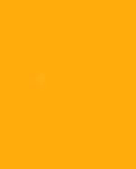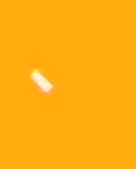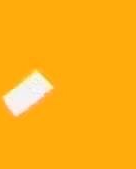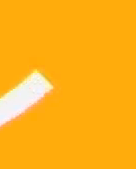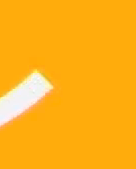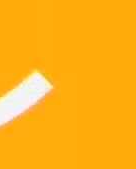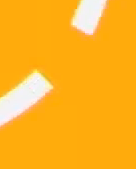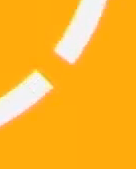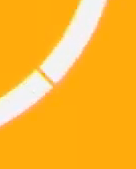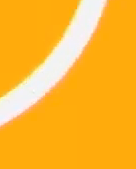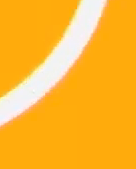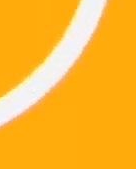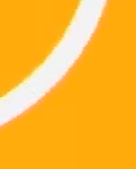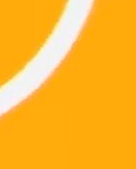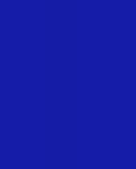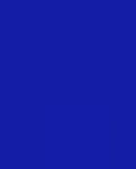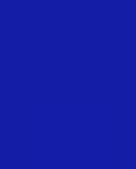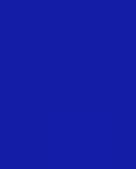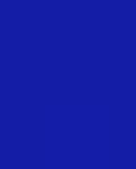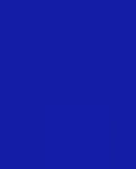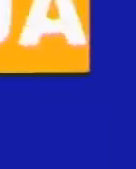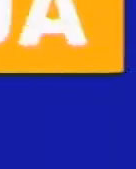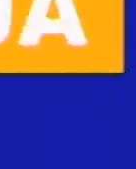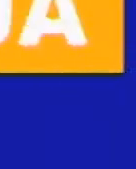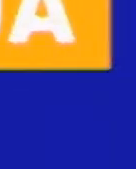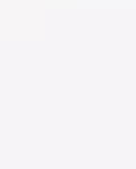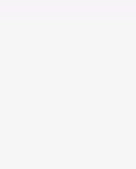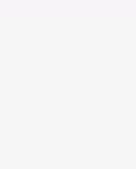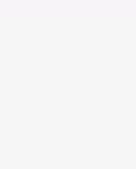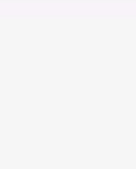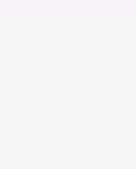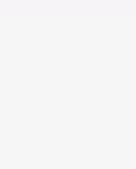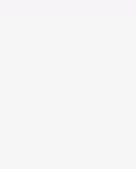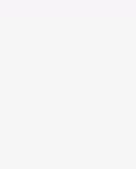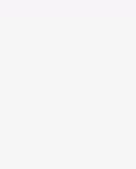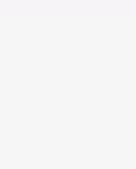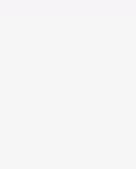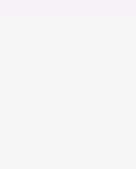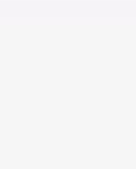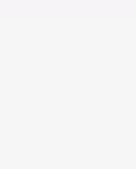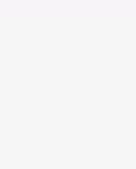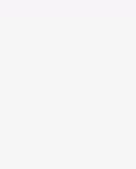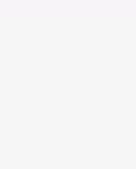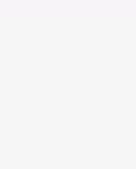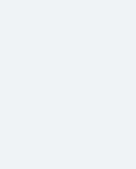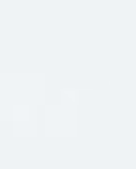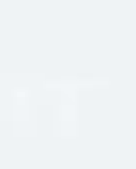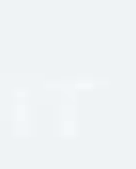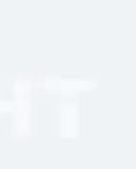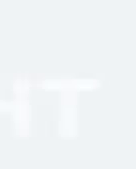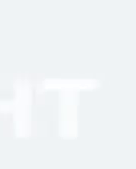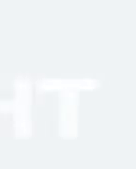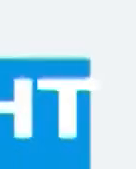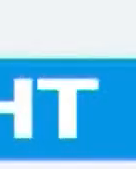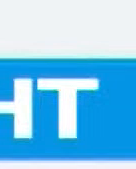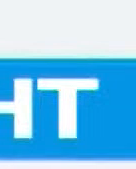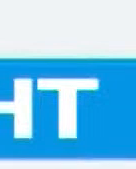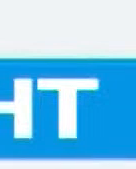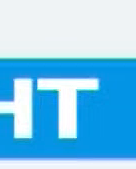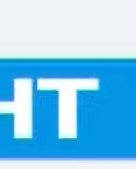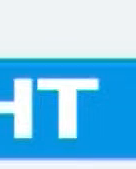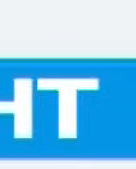www.quickbid.co.ke. Kumbuka, bid ya chini zaidi ya kipekee ndio hununua. QuickBid, bidhaa bora kwa bei ya chini. Tonight